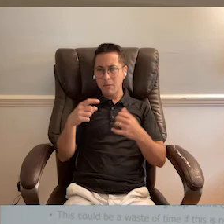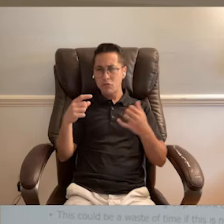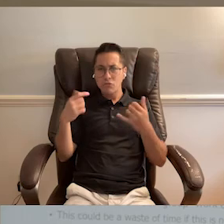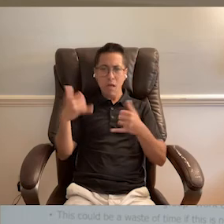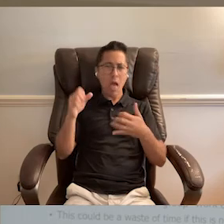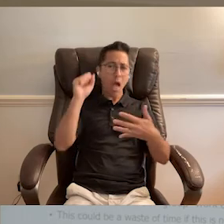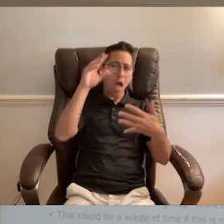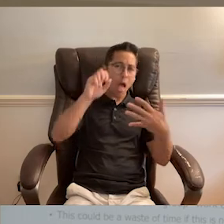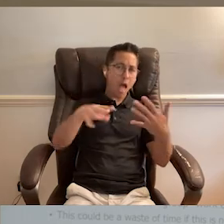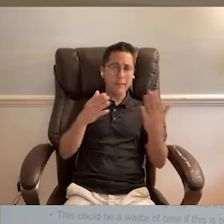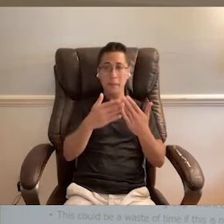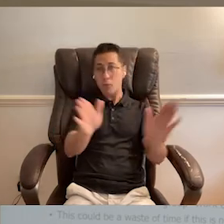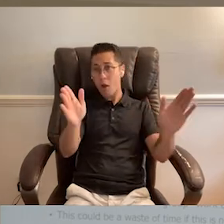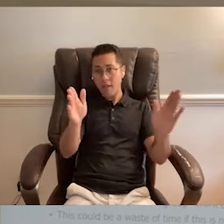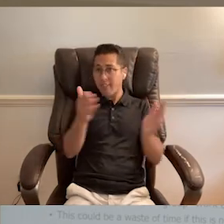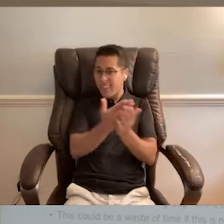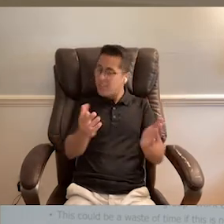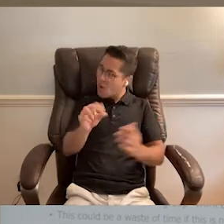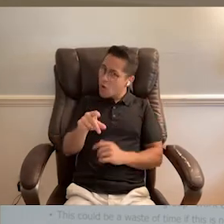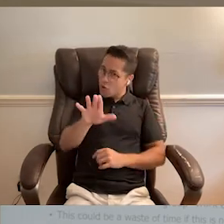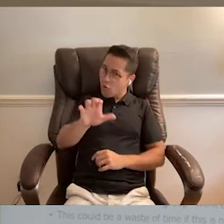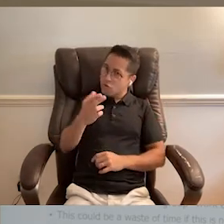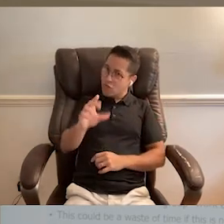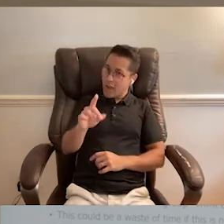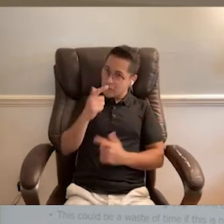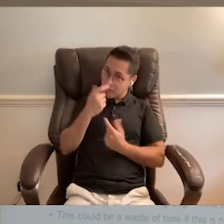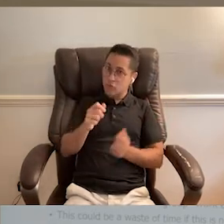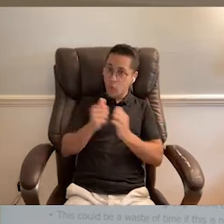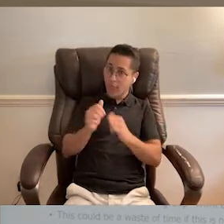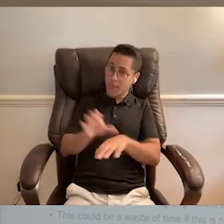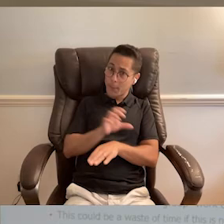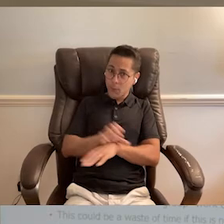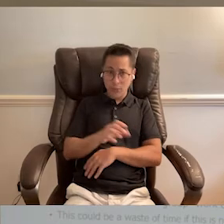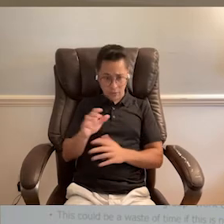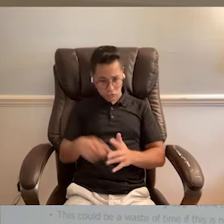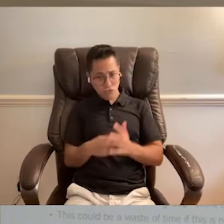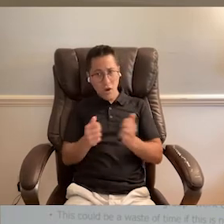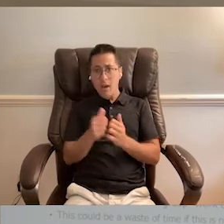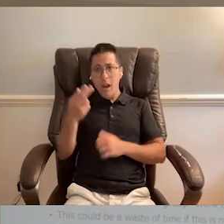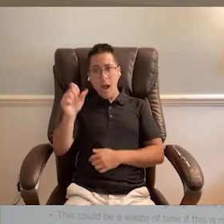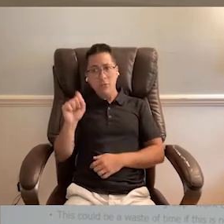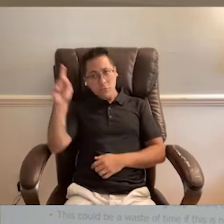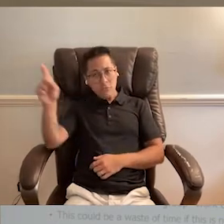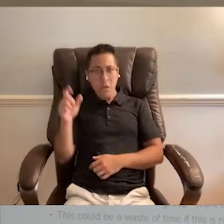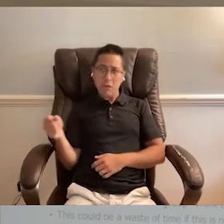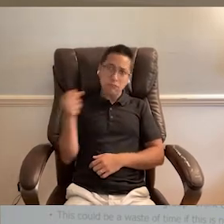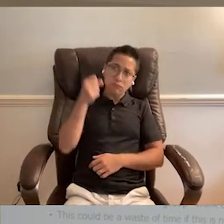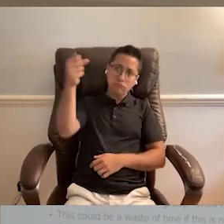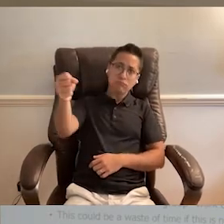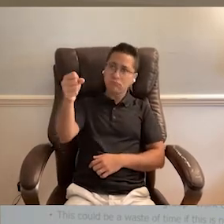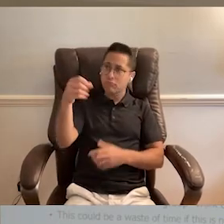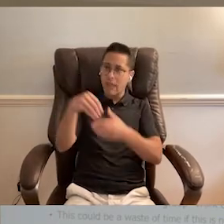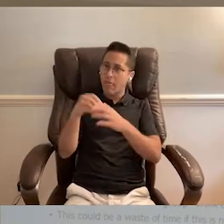You want to say, your child's interested in computers. Let's start in high school. Let's put them in the office